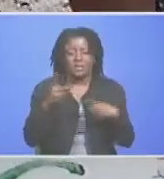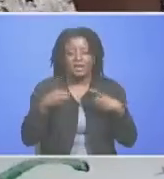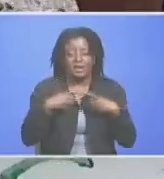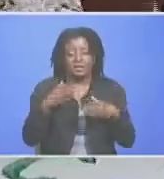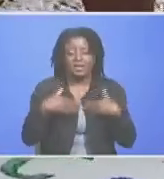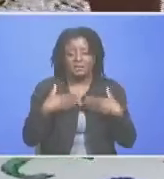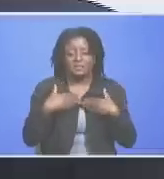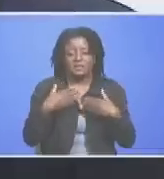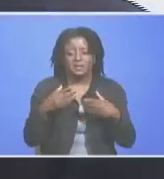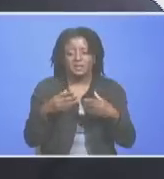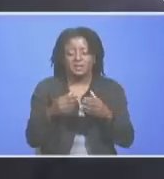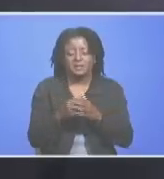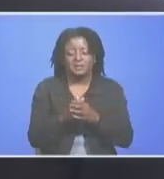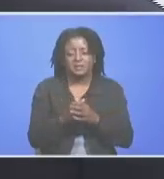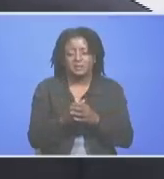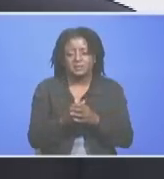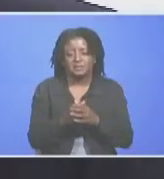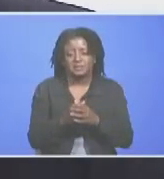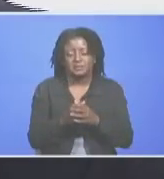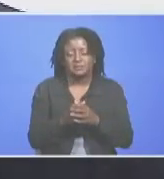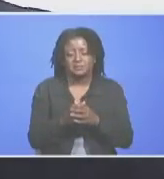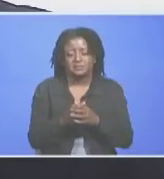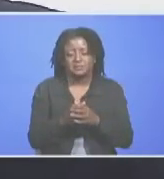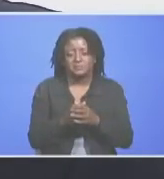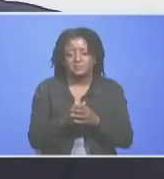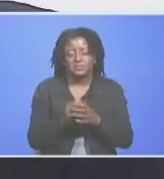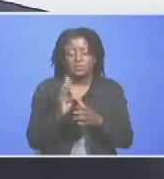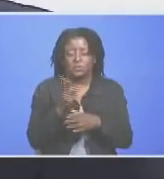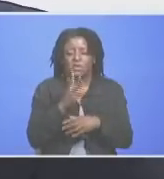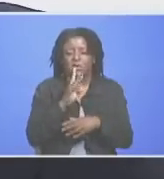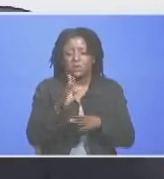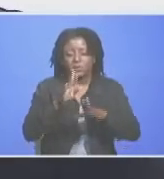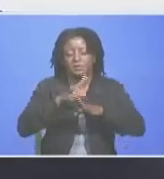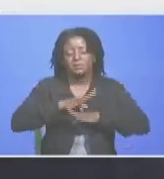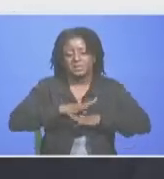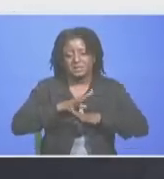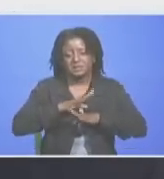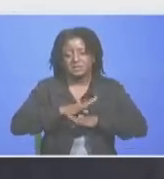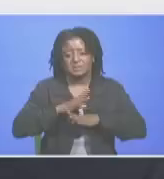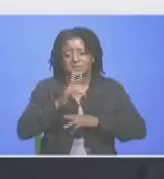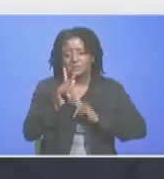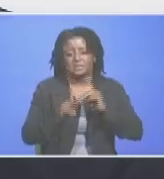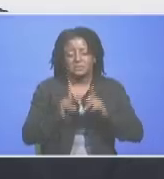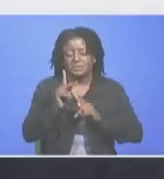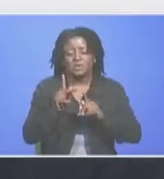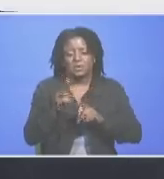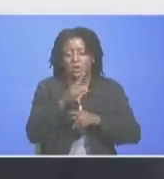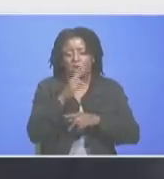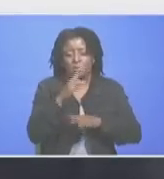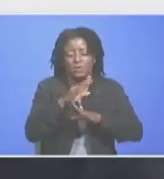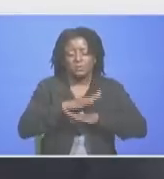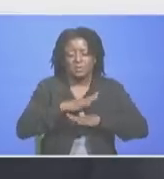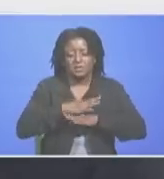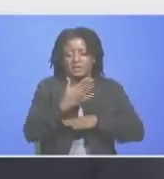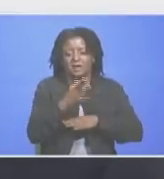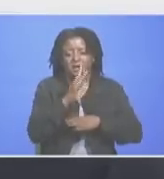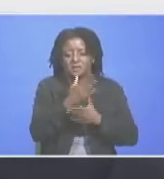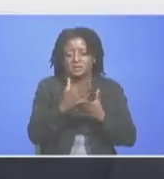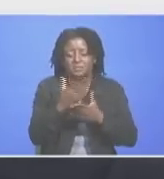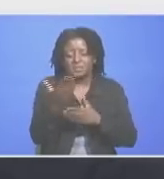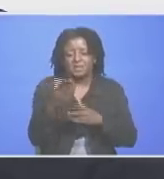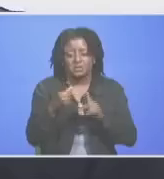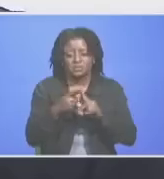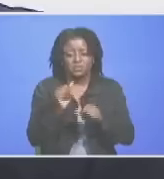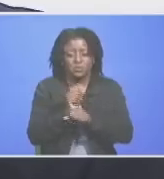happy pill. We were, so we were pleased, and patrons were pleased. Are there some things to work